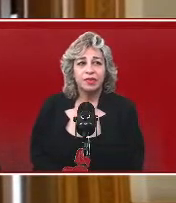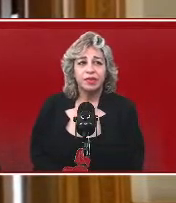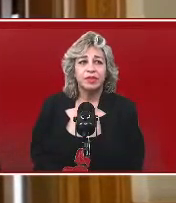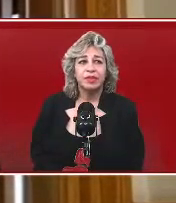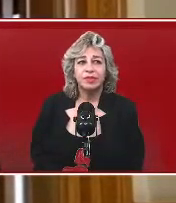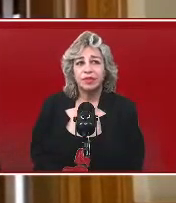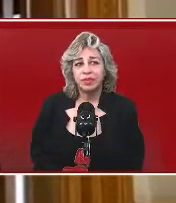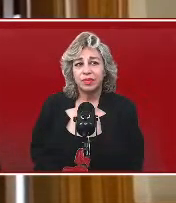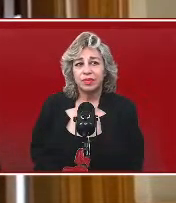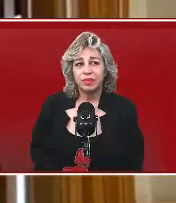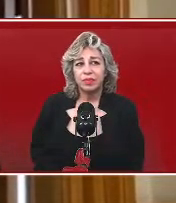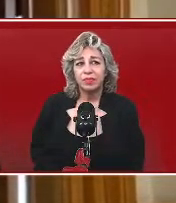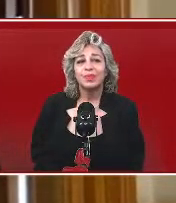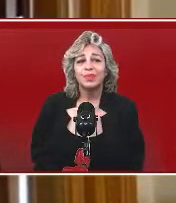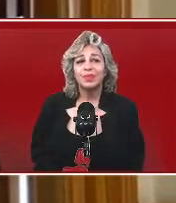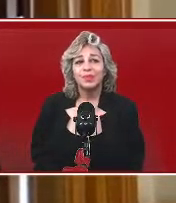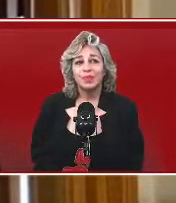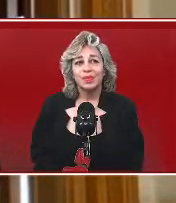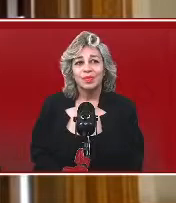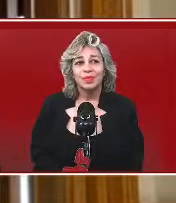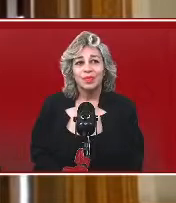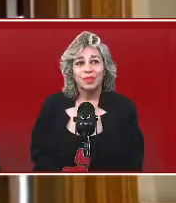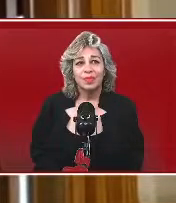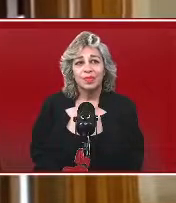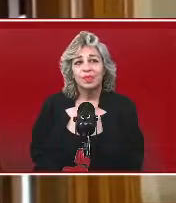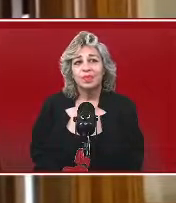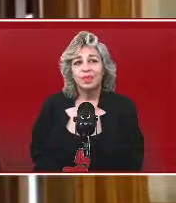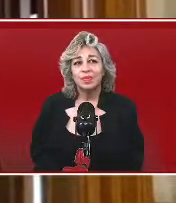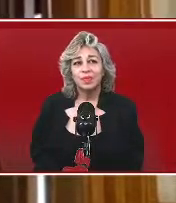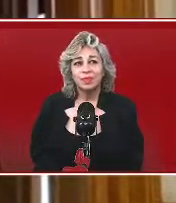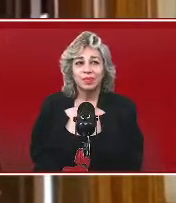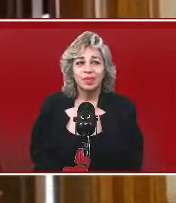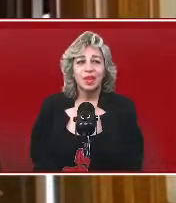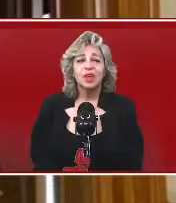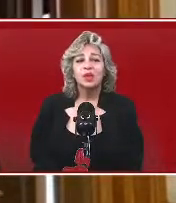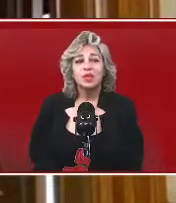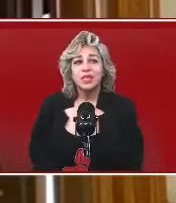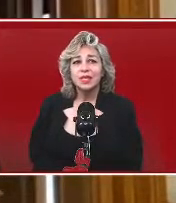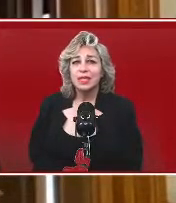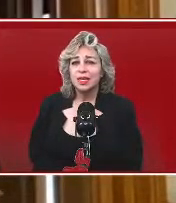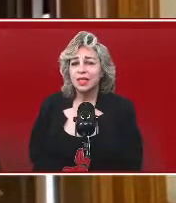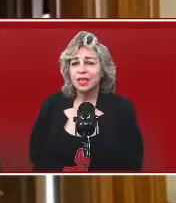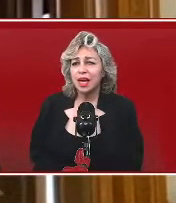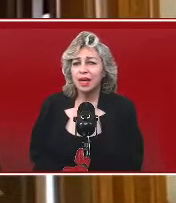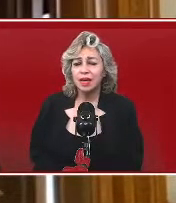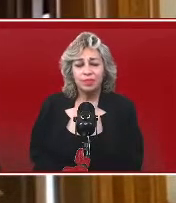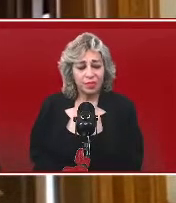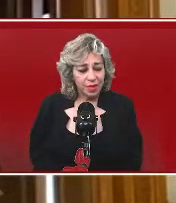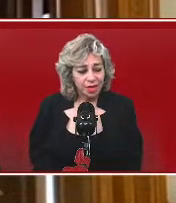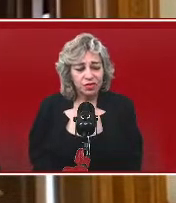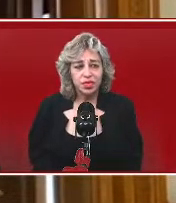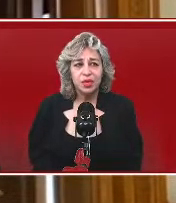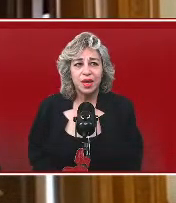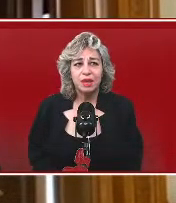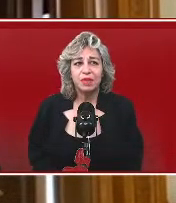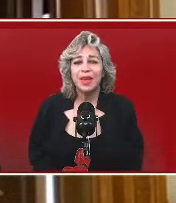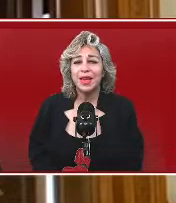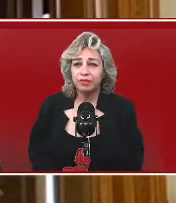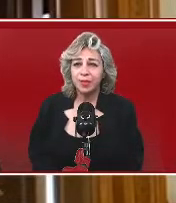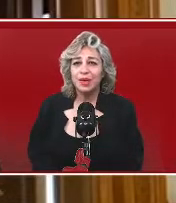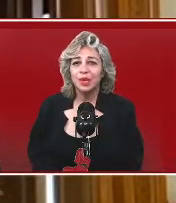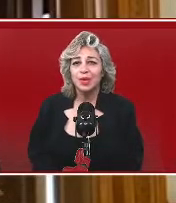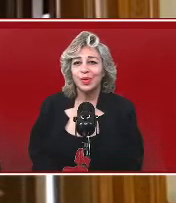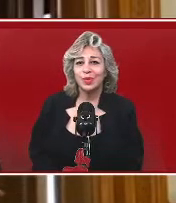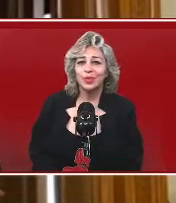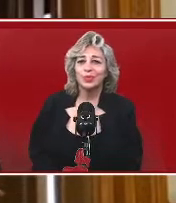6.5, que es la tasa del Banco de México. which is the interest rate of the Bank